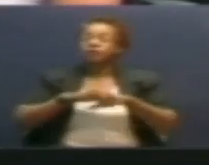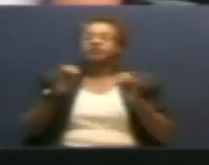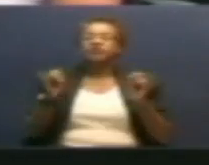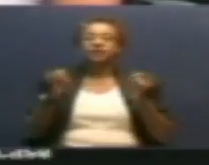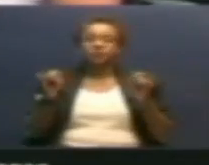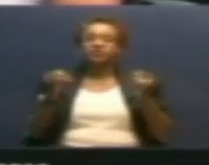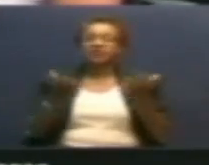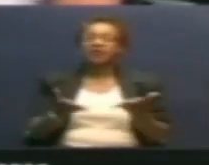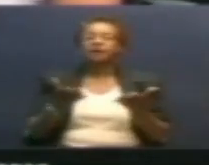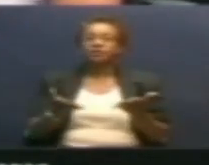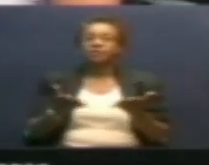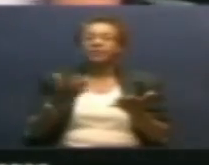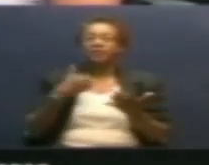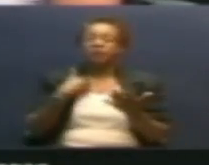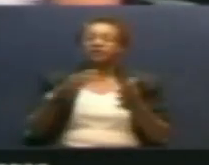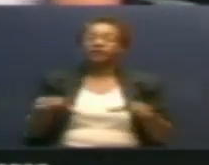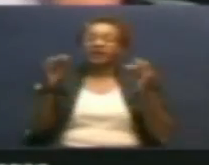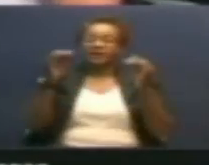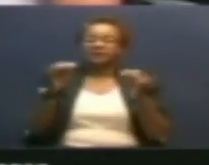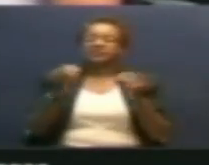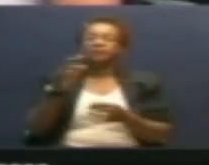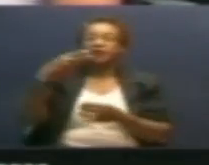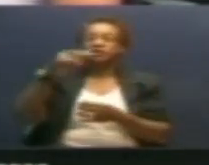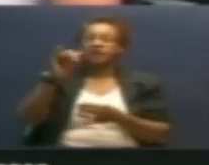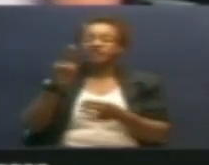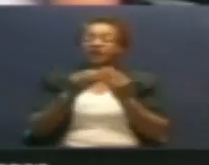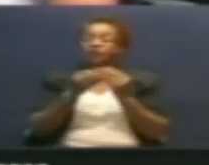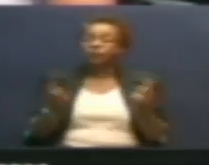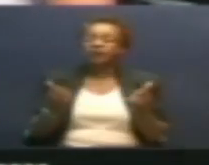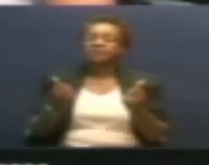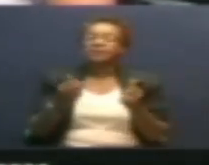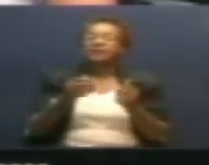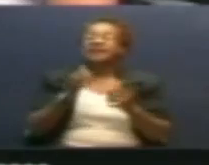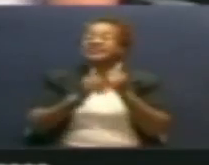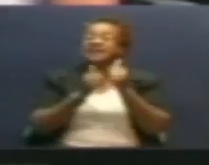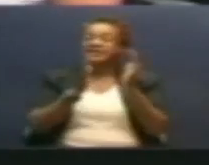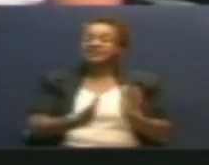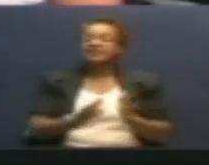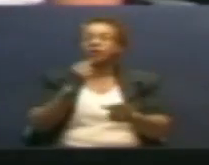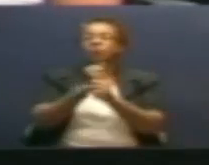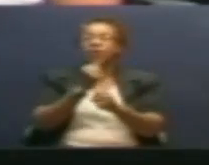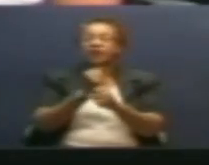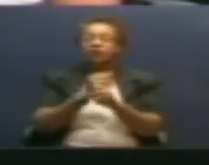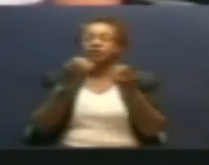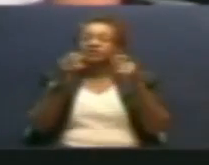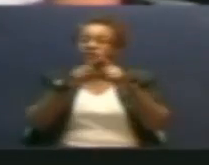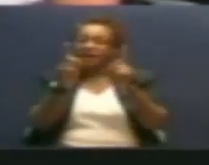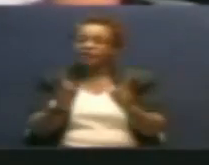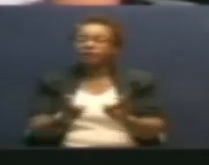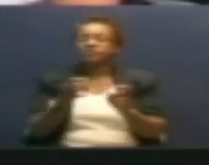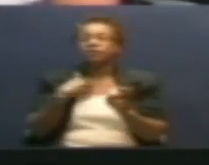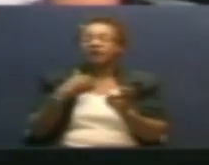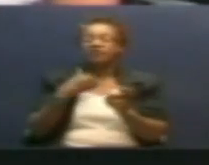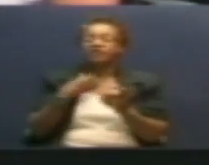Scientists are on the brink of finding a HIV cure. UK scientists and clinicians working on a groundbreaking trial to test a possible cure